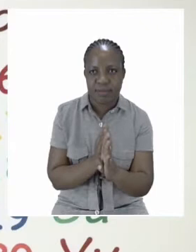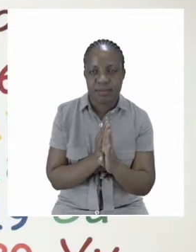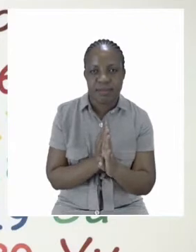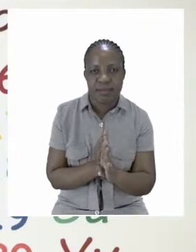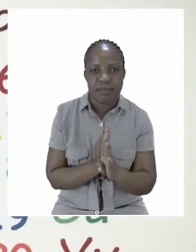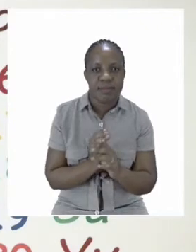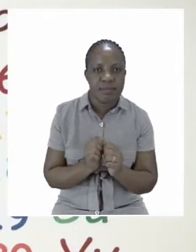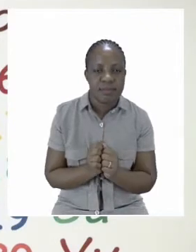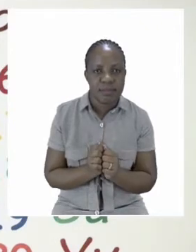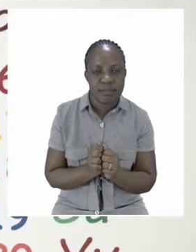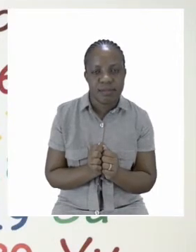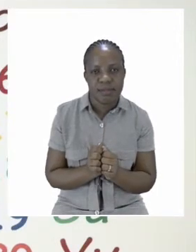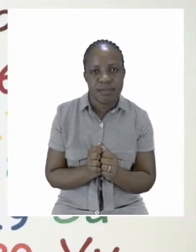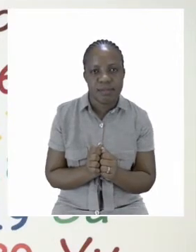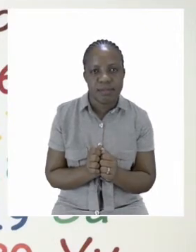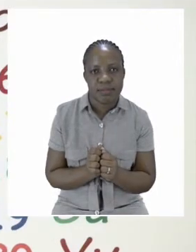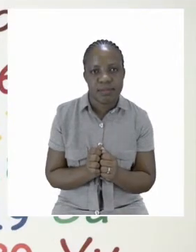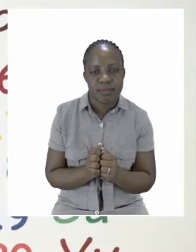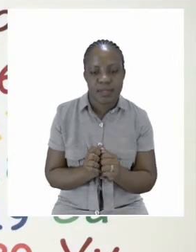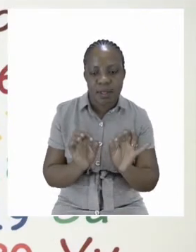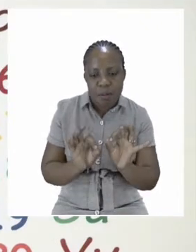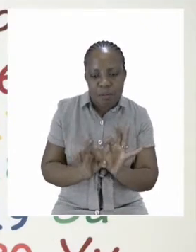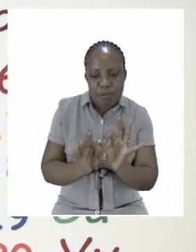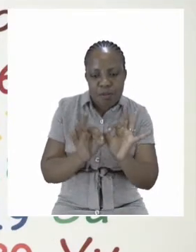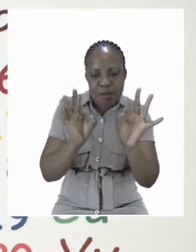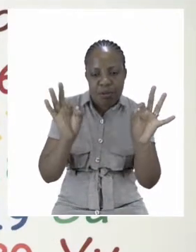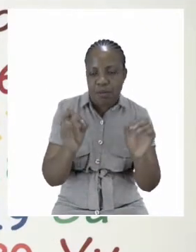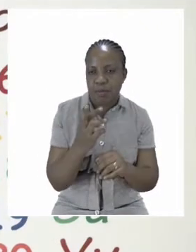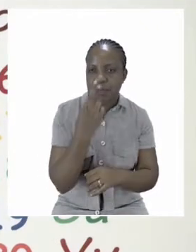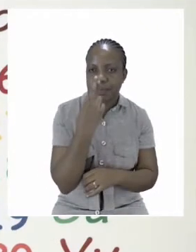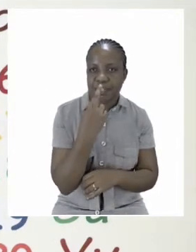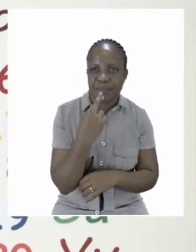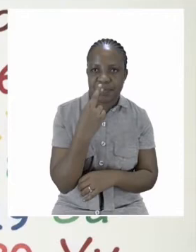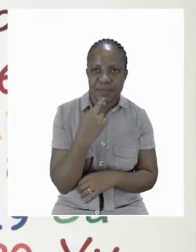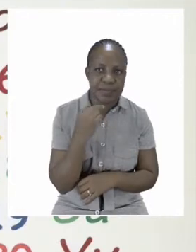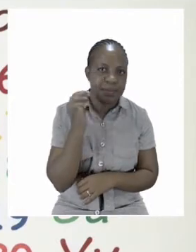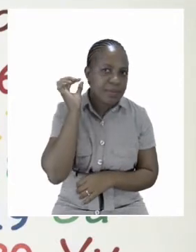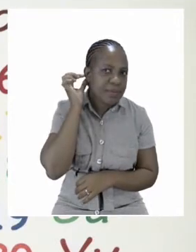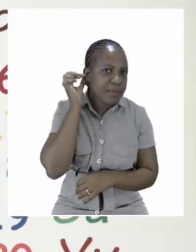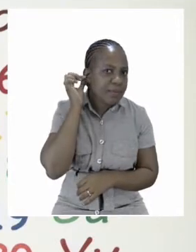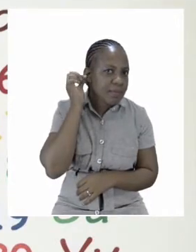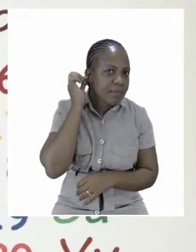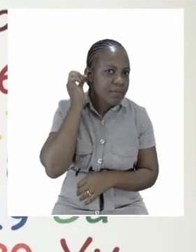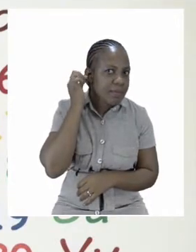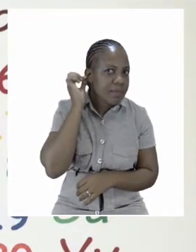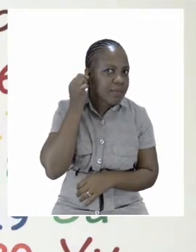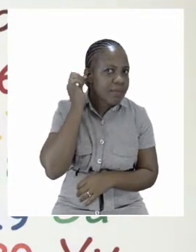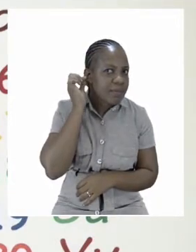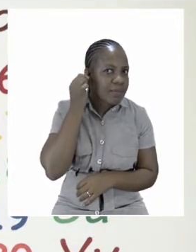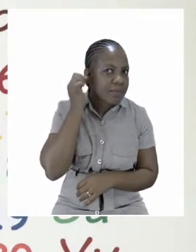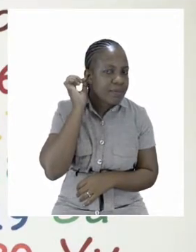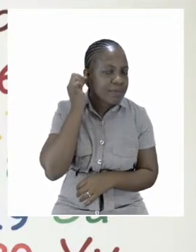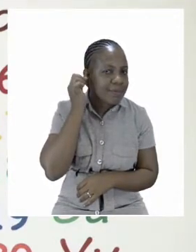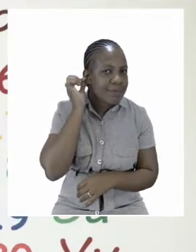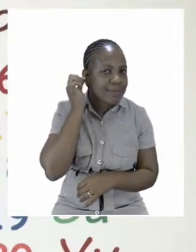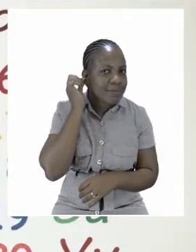a beautiful red ear. Can you see the red ear?